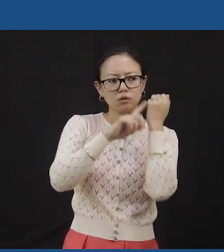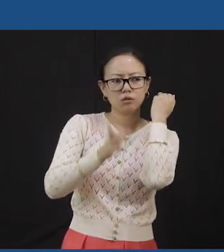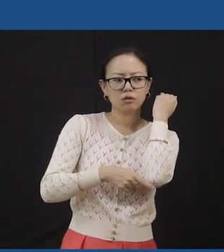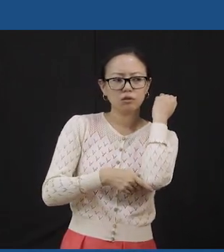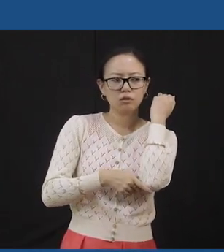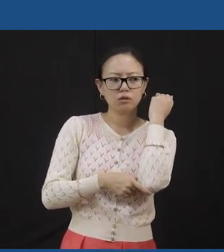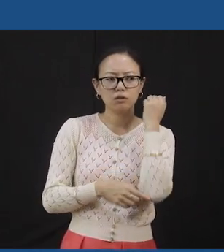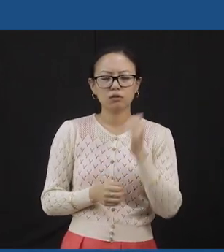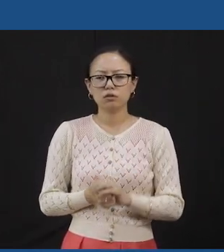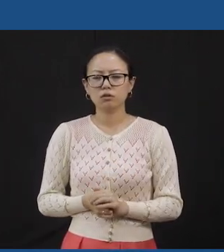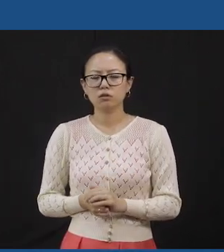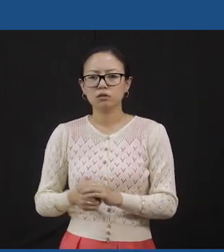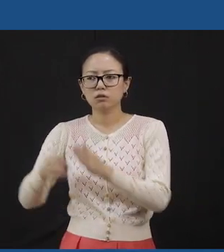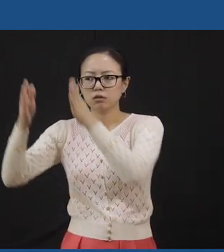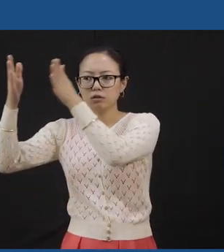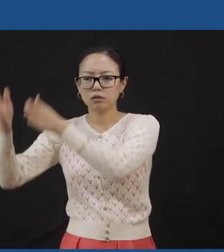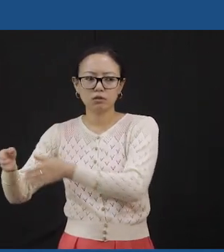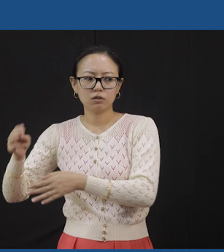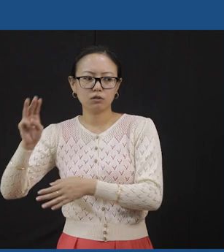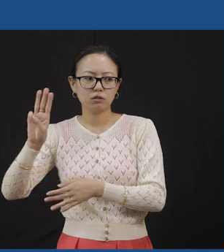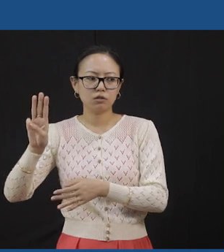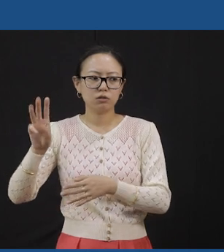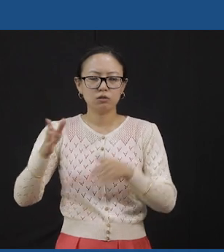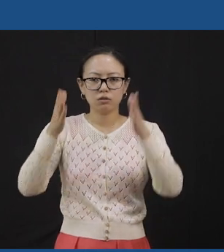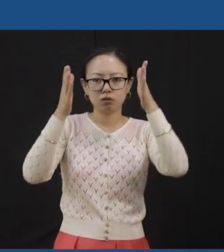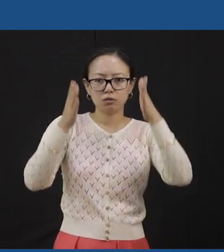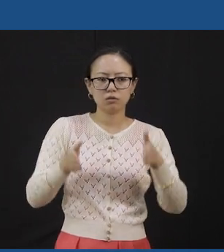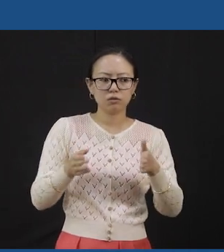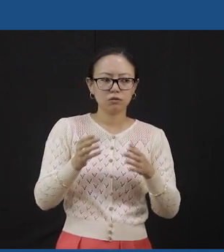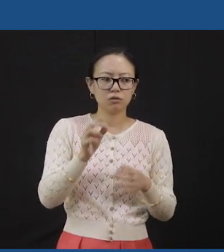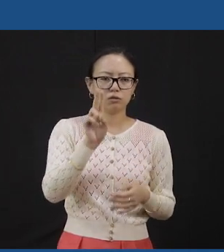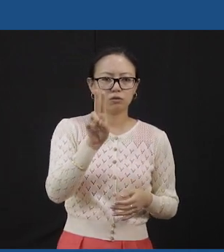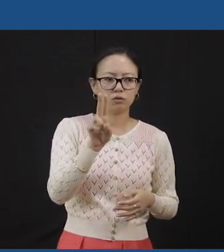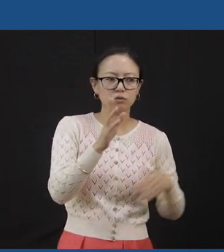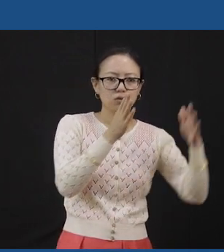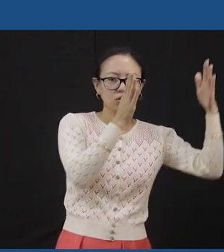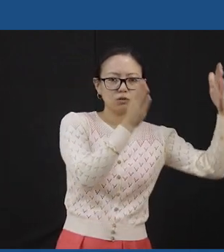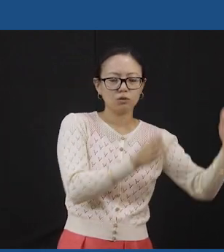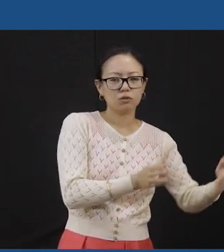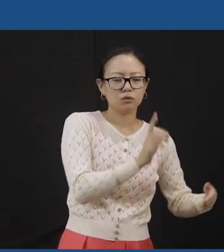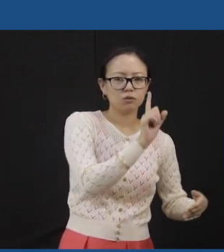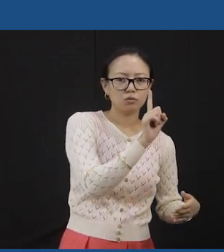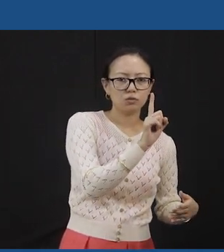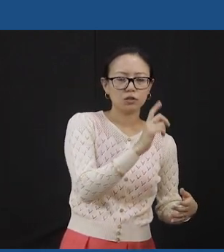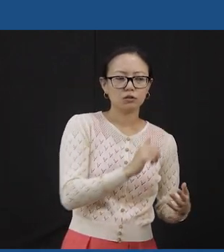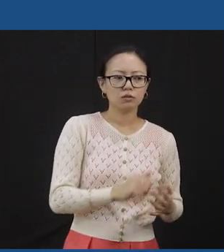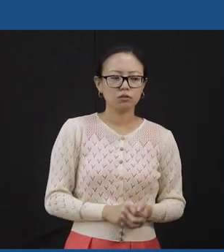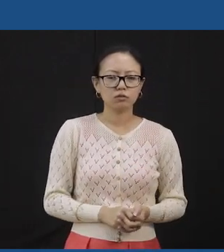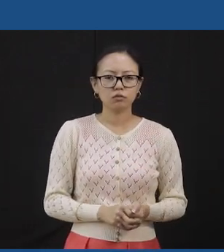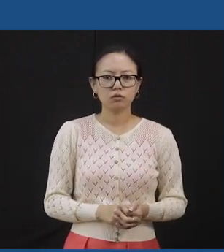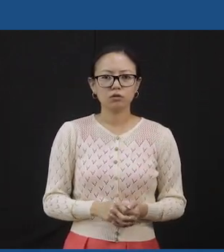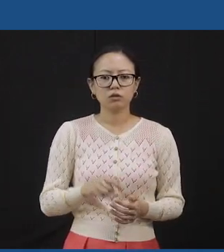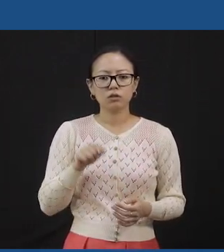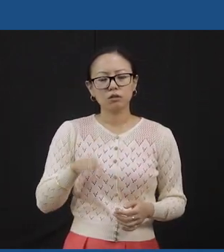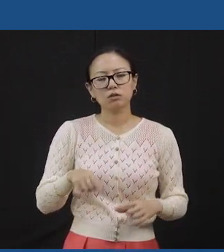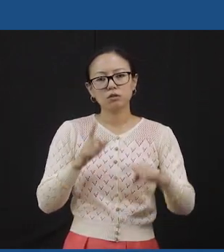White, 2, and blue, 1. So now let's add it